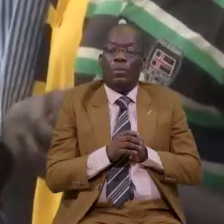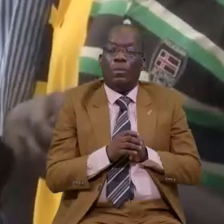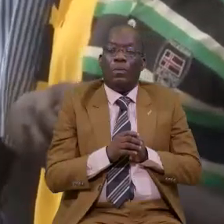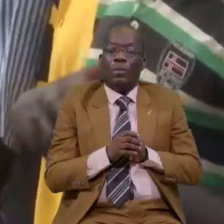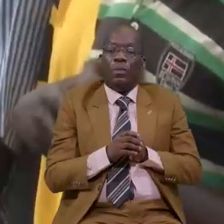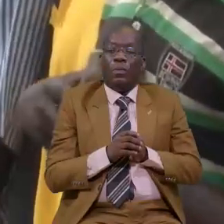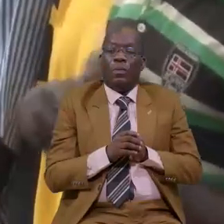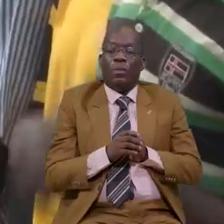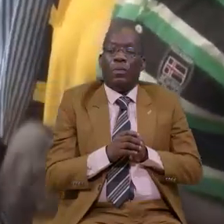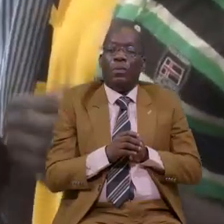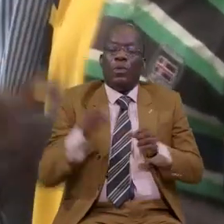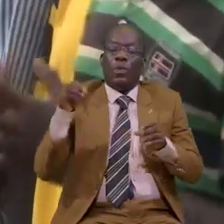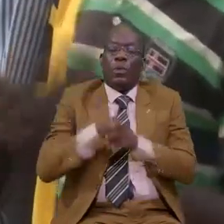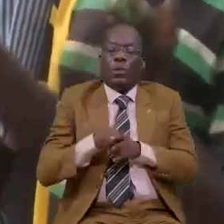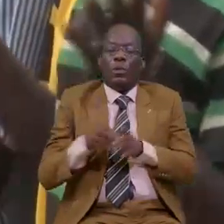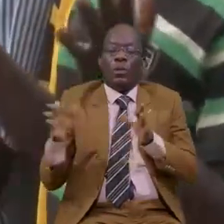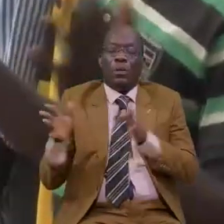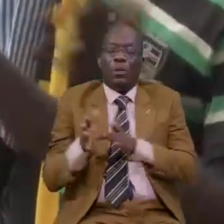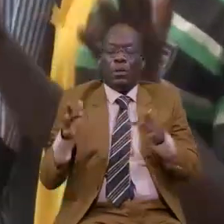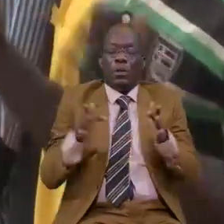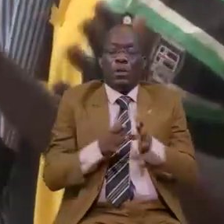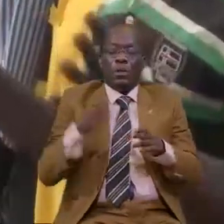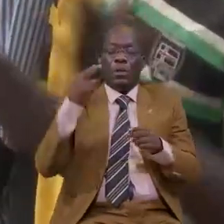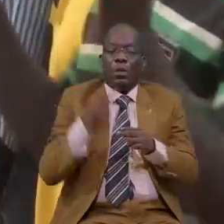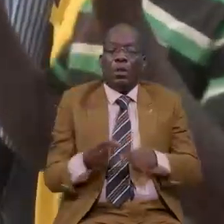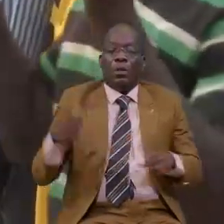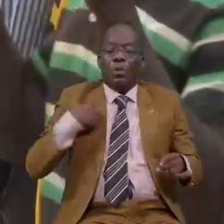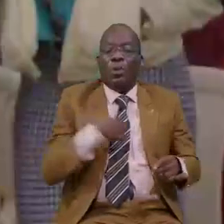In Jesus' name we pray.